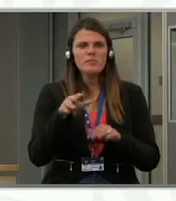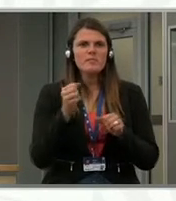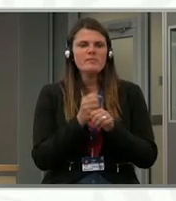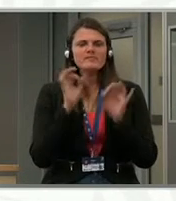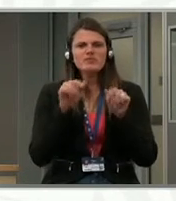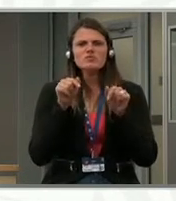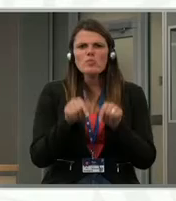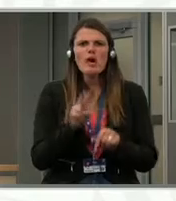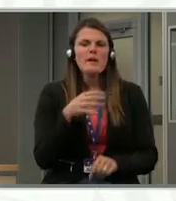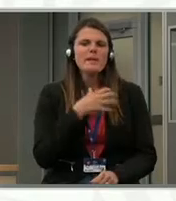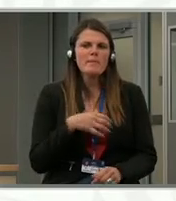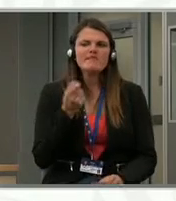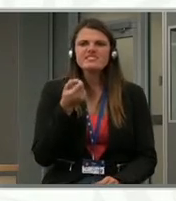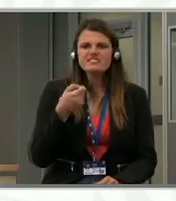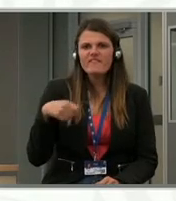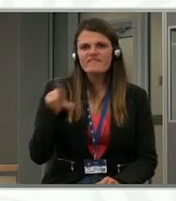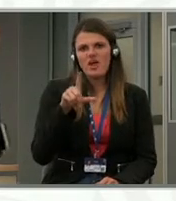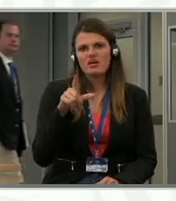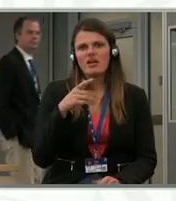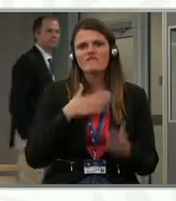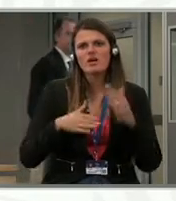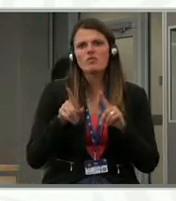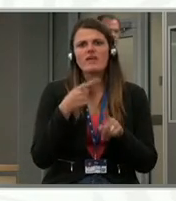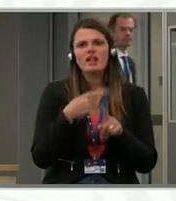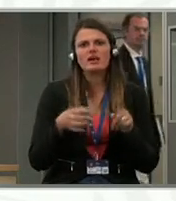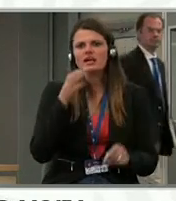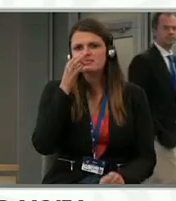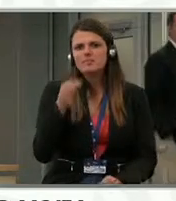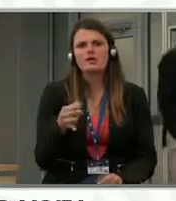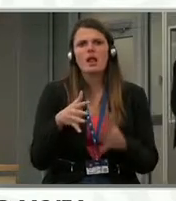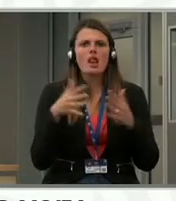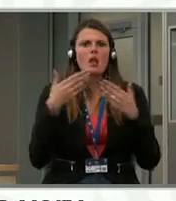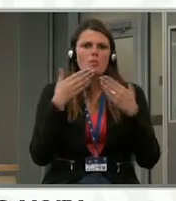for this very interesting and fruitful conference.